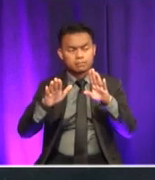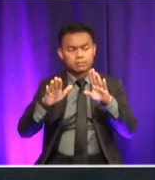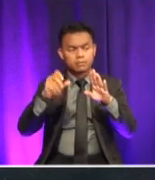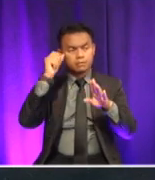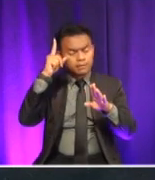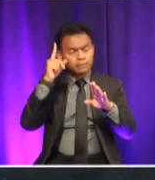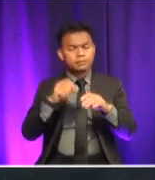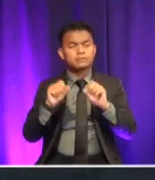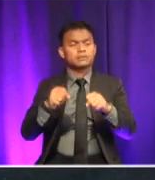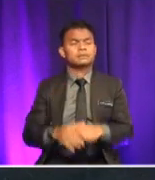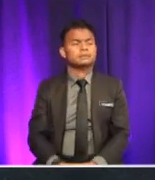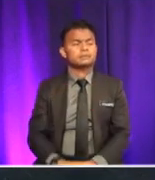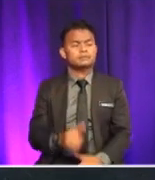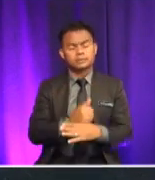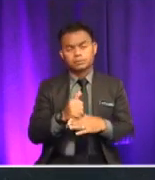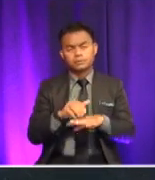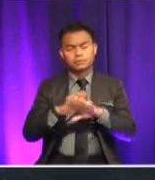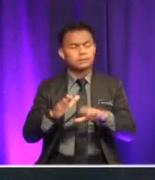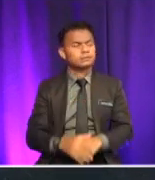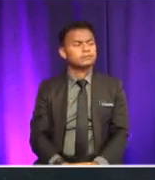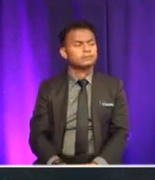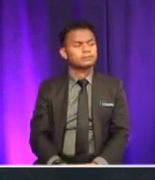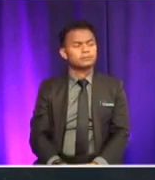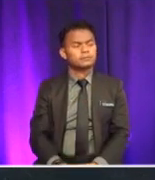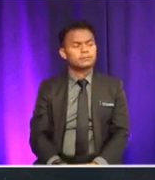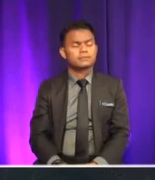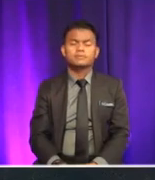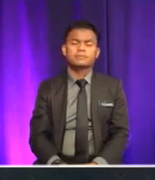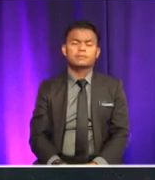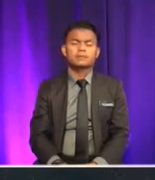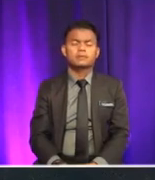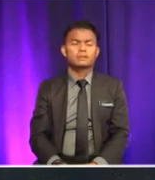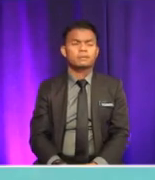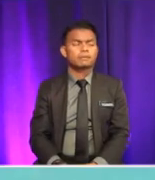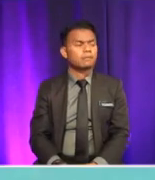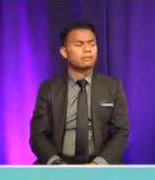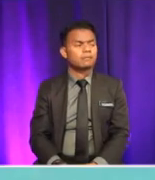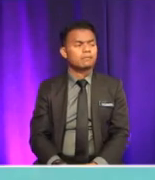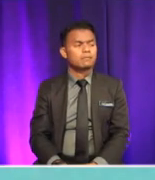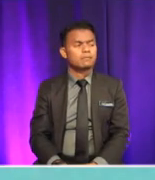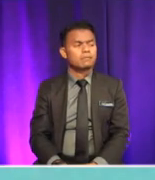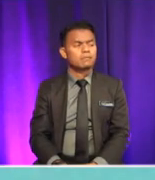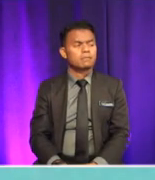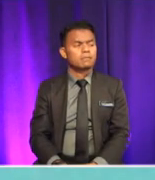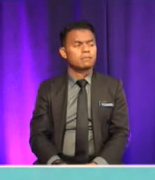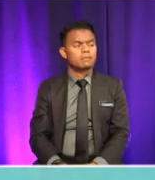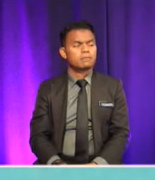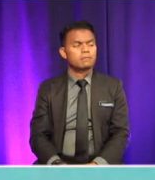Yes or no? All right, Ayn. No, they cannot. Is it okay?